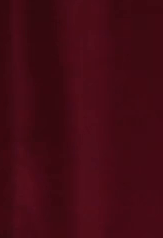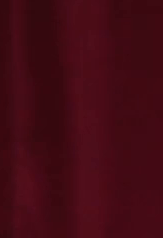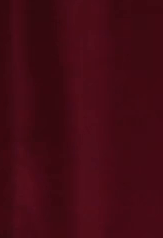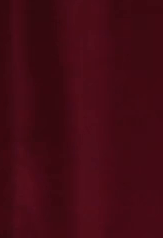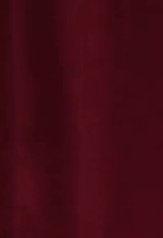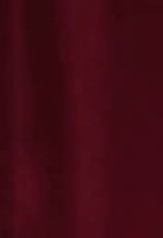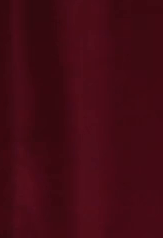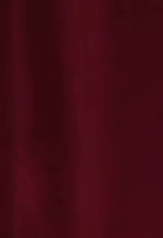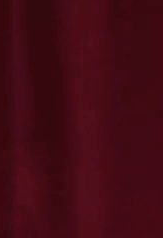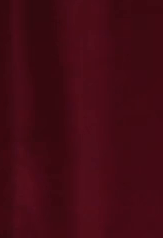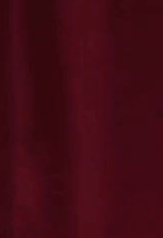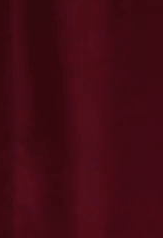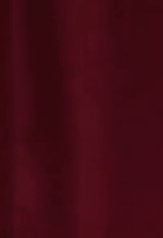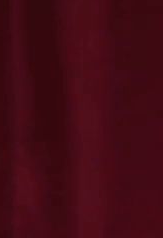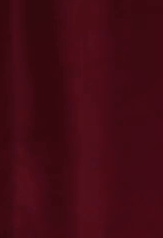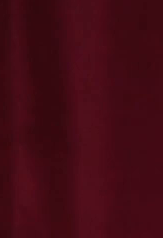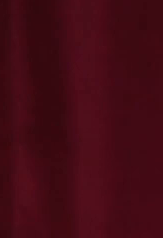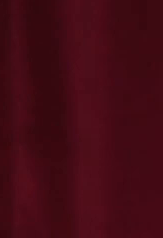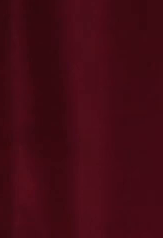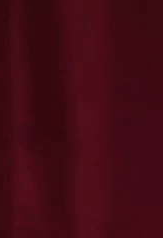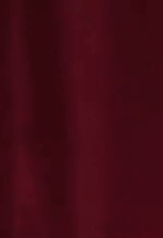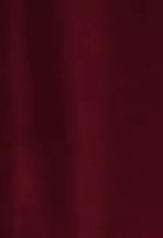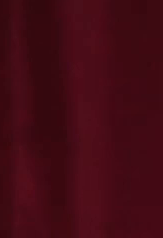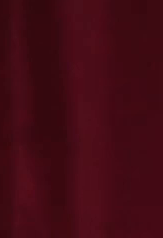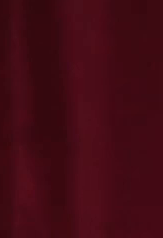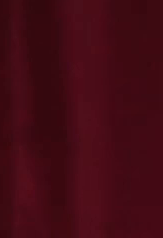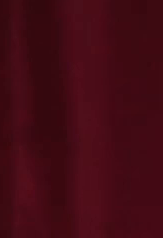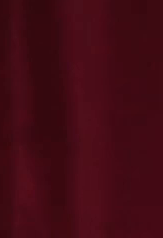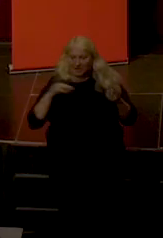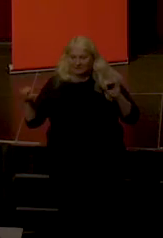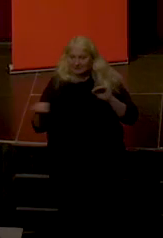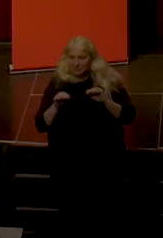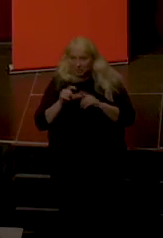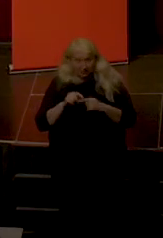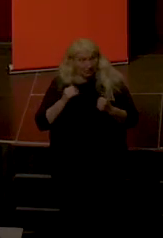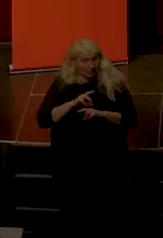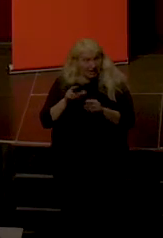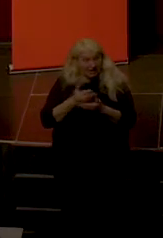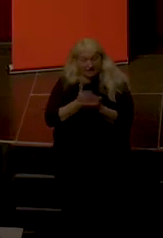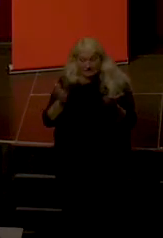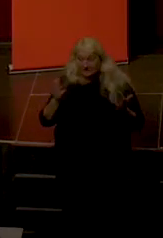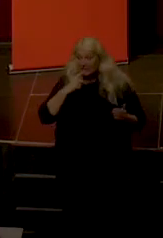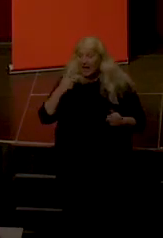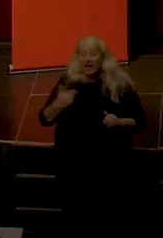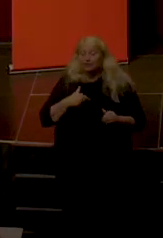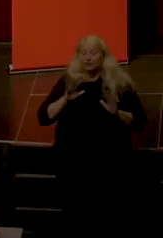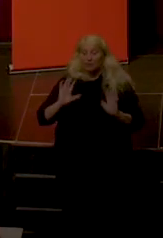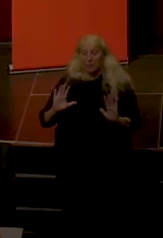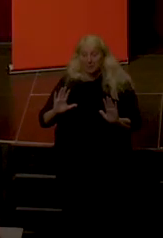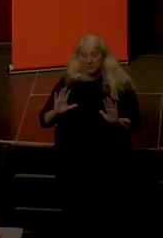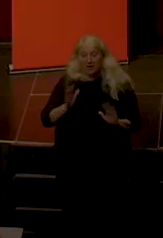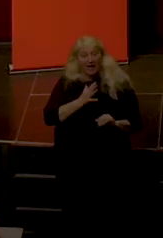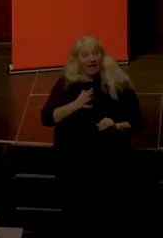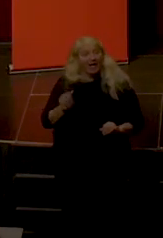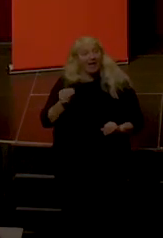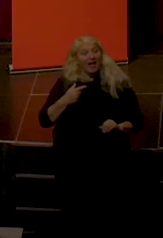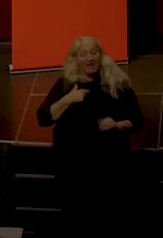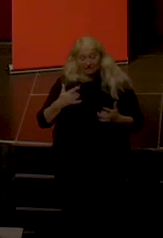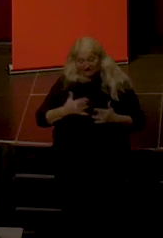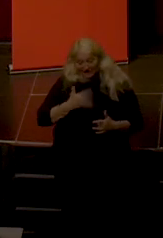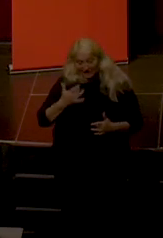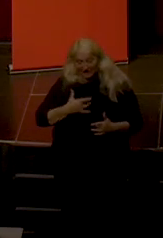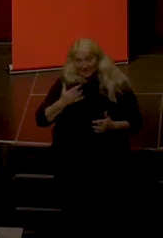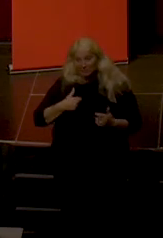in the blank with we're ready to learn. Okay, everybody want to sing that together? I stop and feel